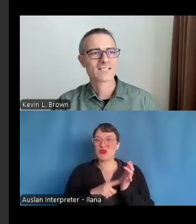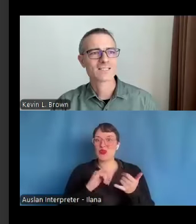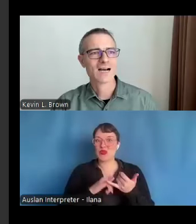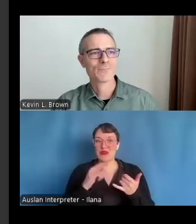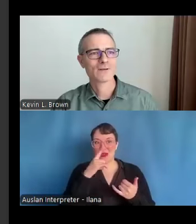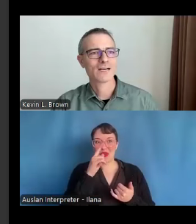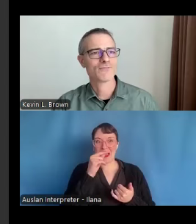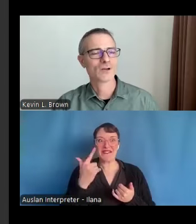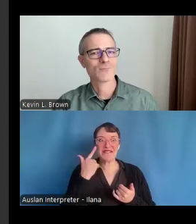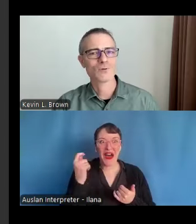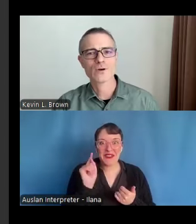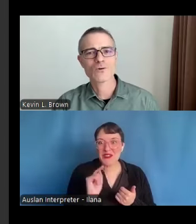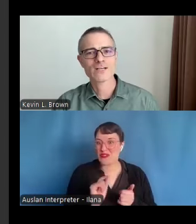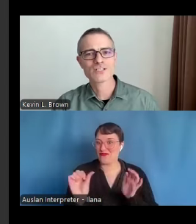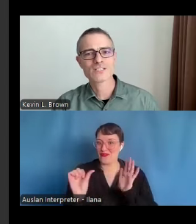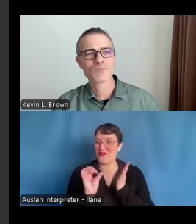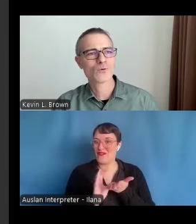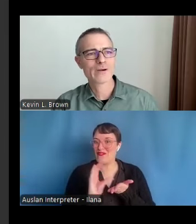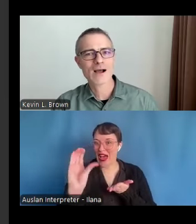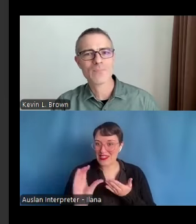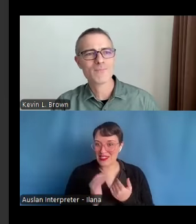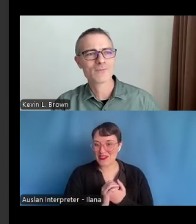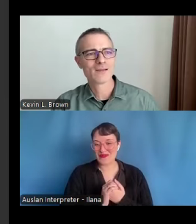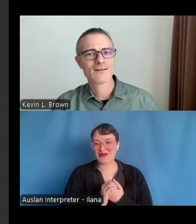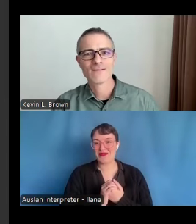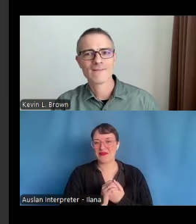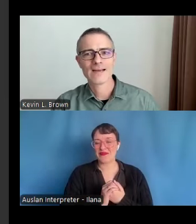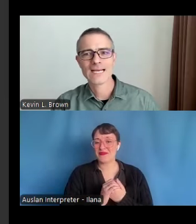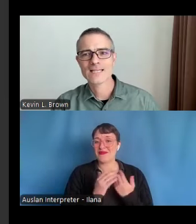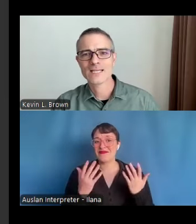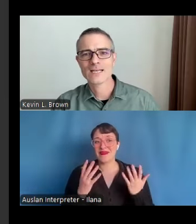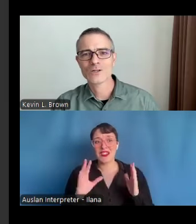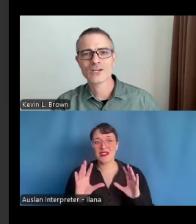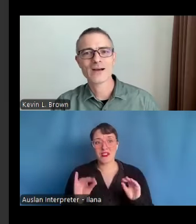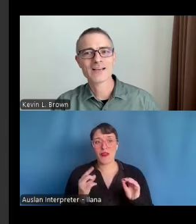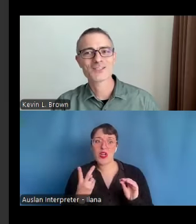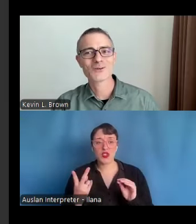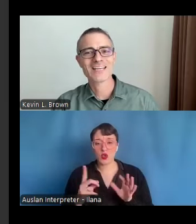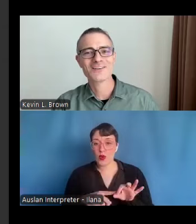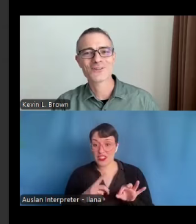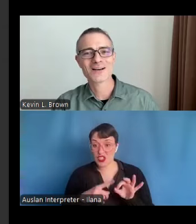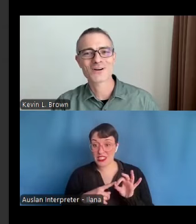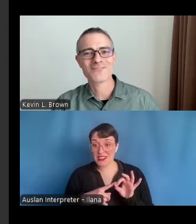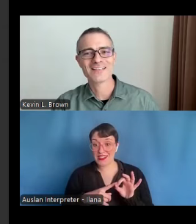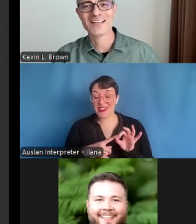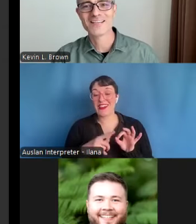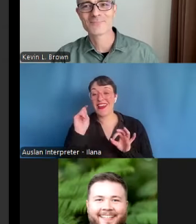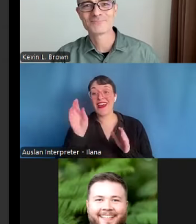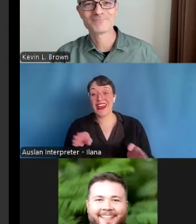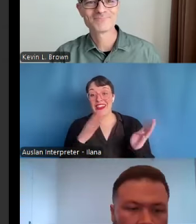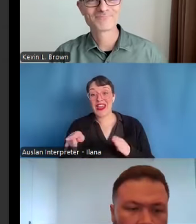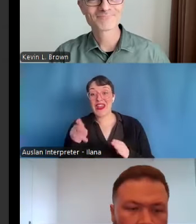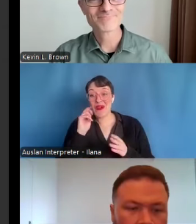Let's stop for a couple of quick questions before we wrap up. And then I'll tell you how that story ended for the nonprofit in